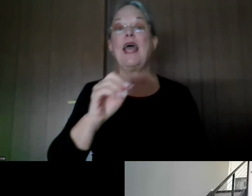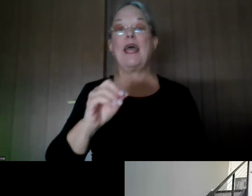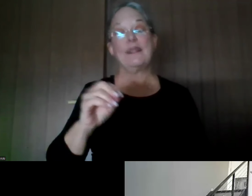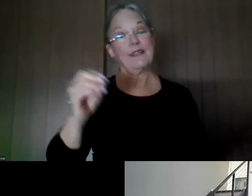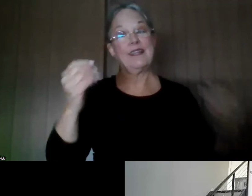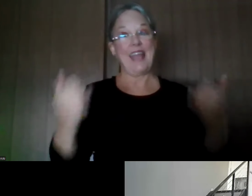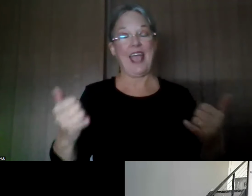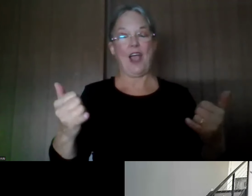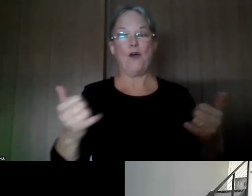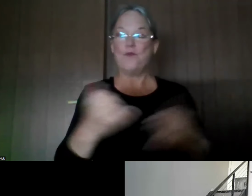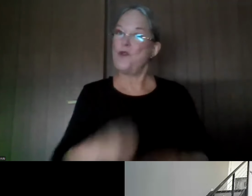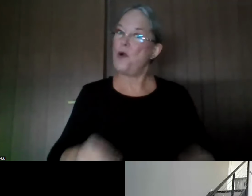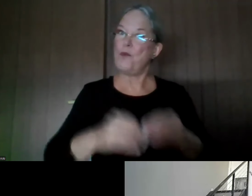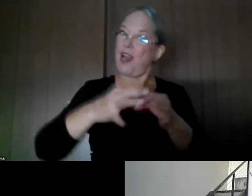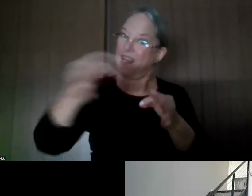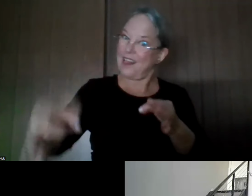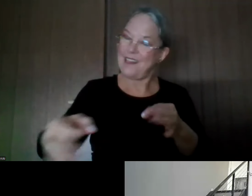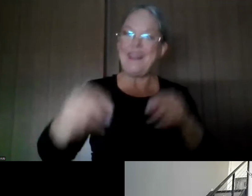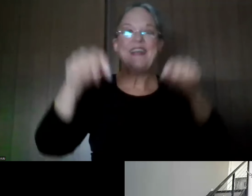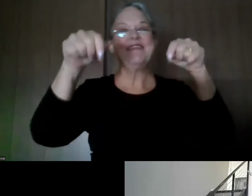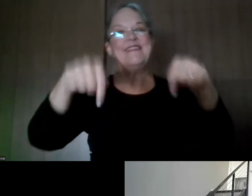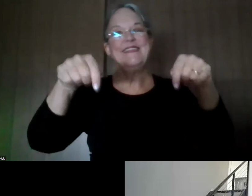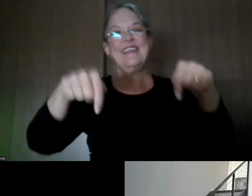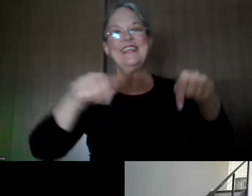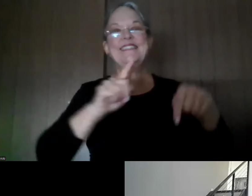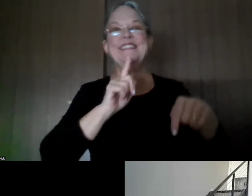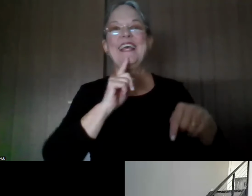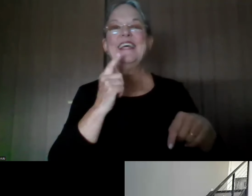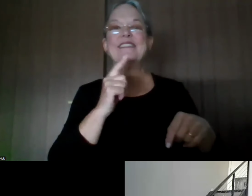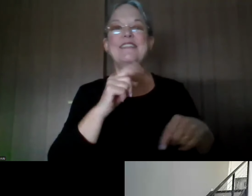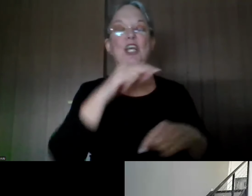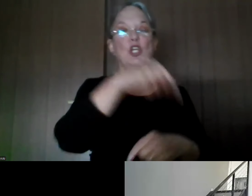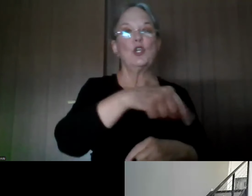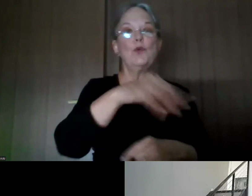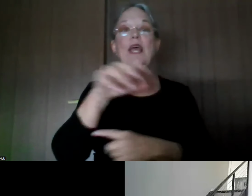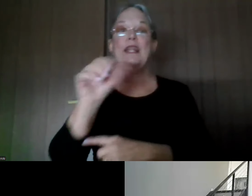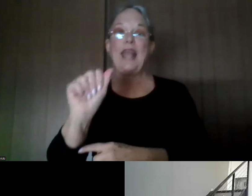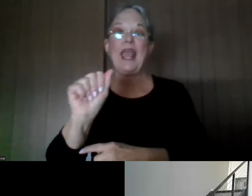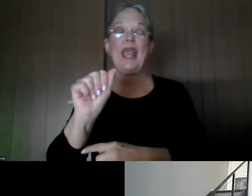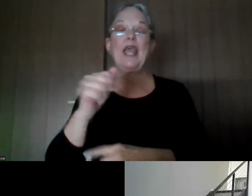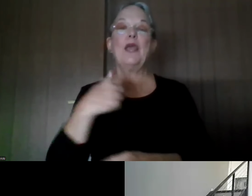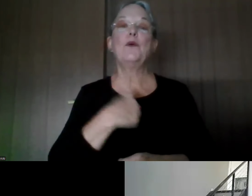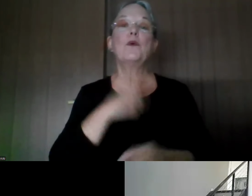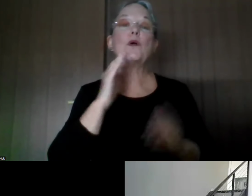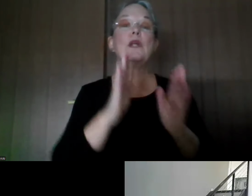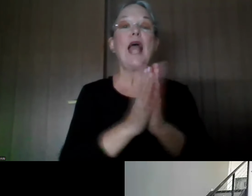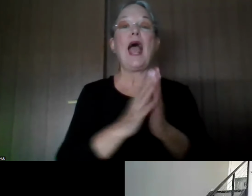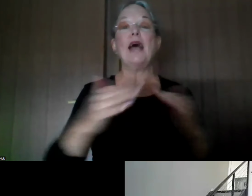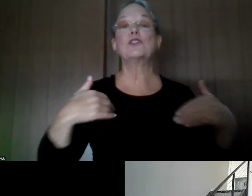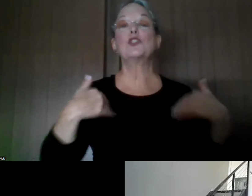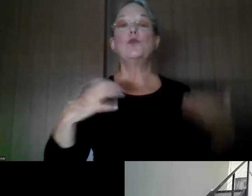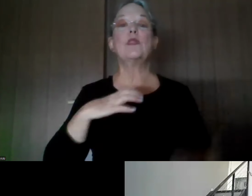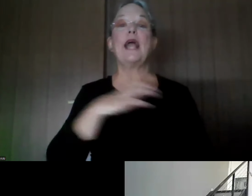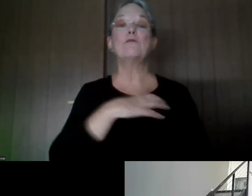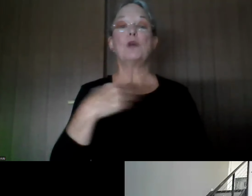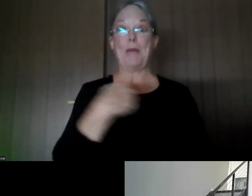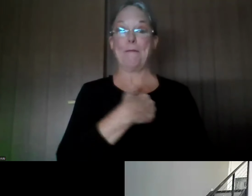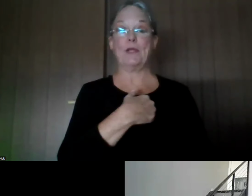ado, basically this is going to be a Q&A. We're going to ask the youth council members